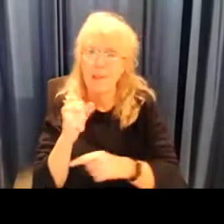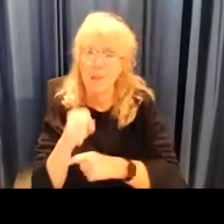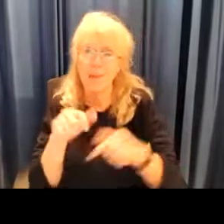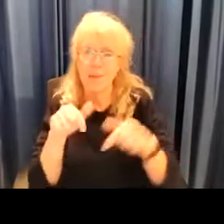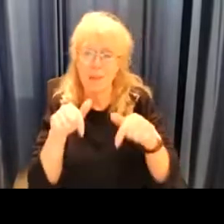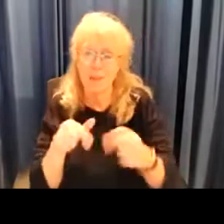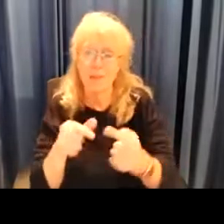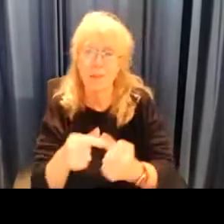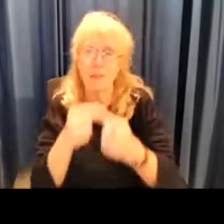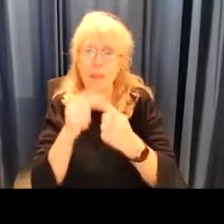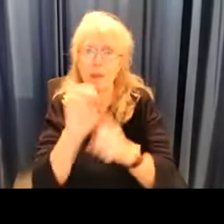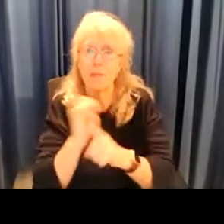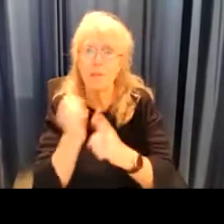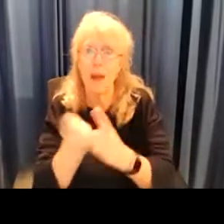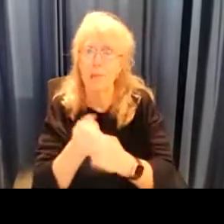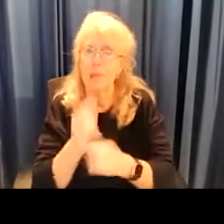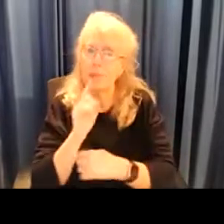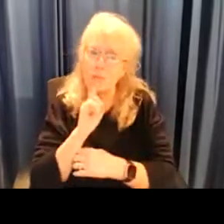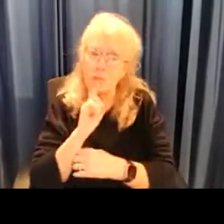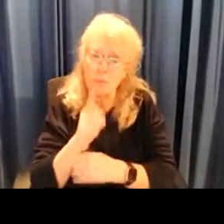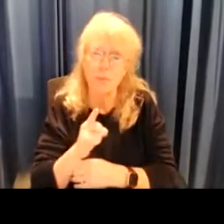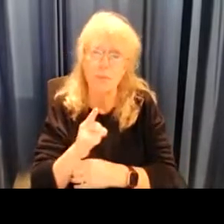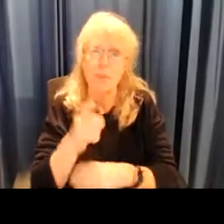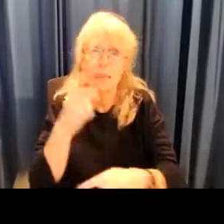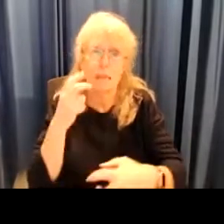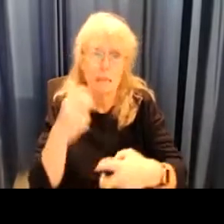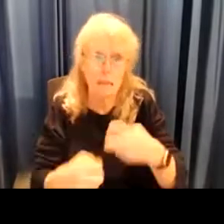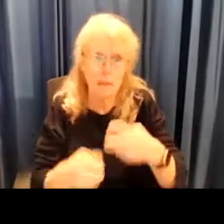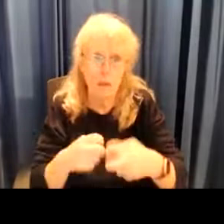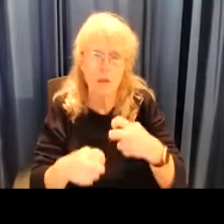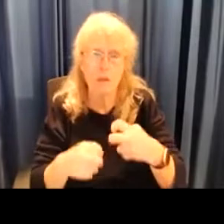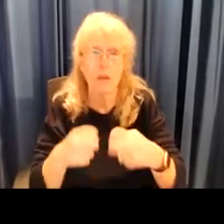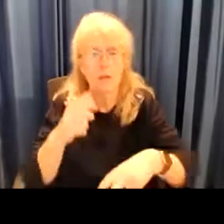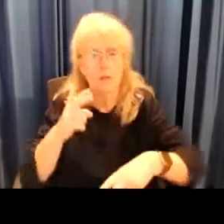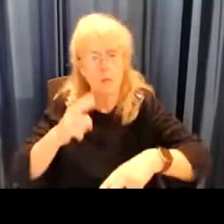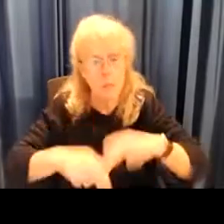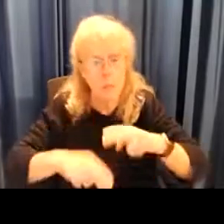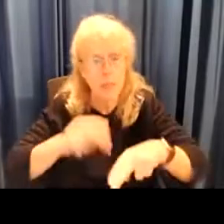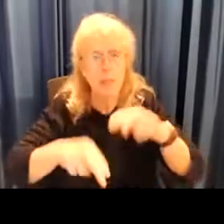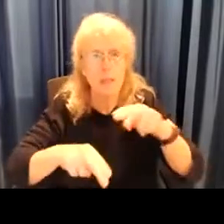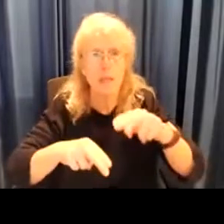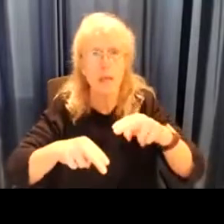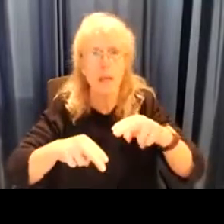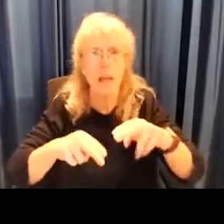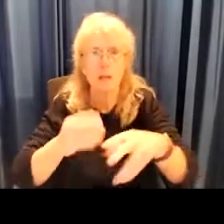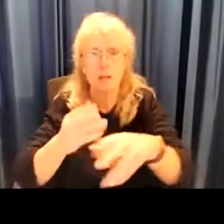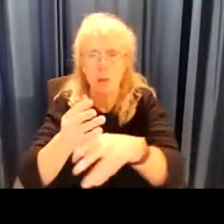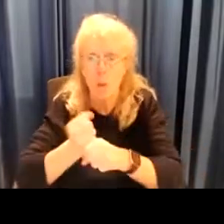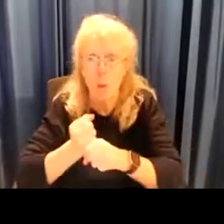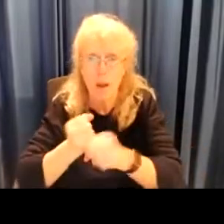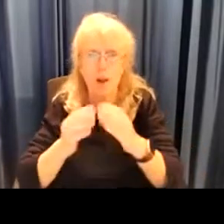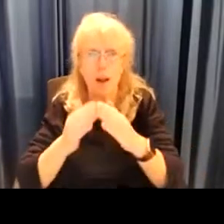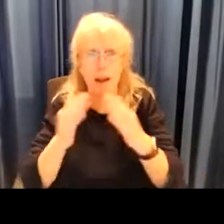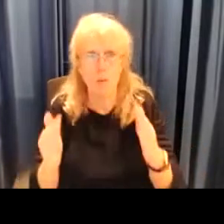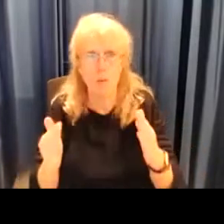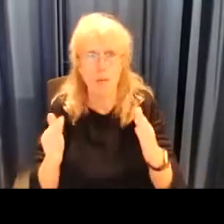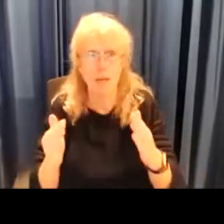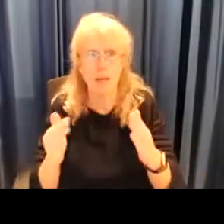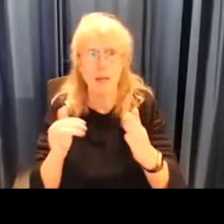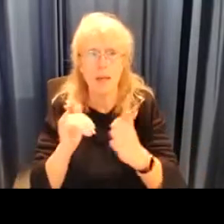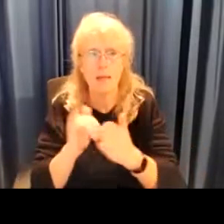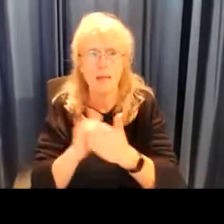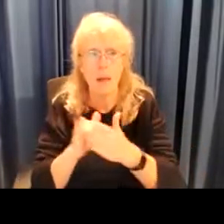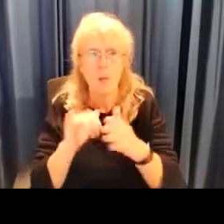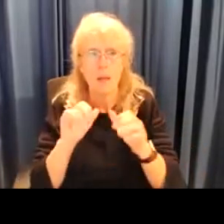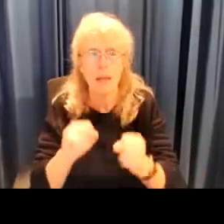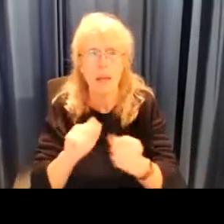extremely difficult to build and to acquire housing that we can convert to an